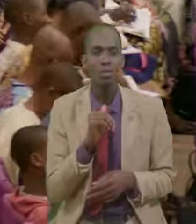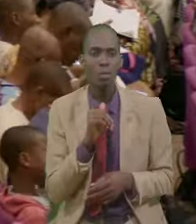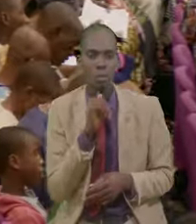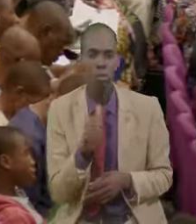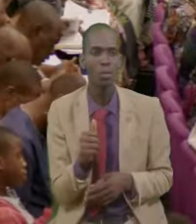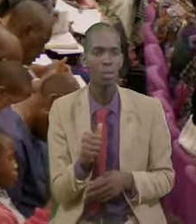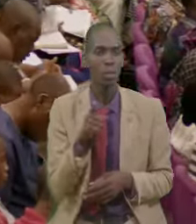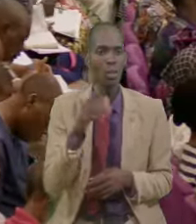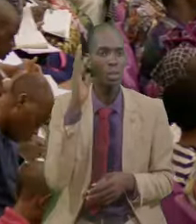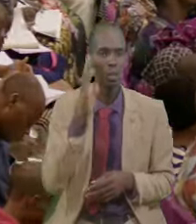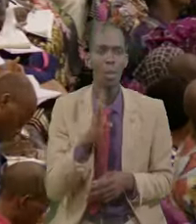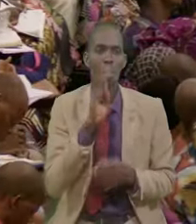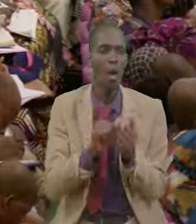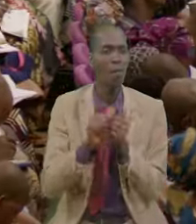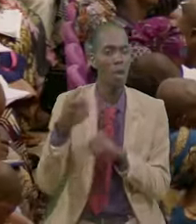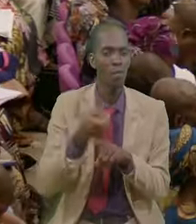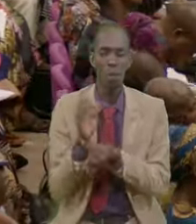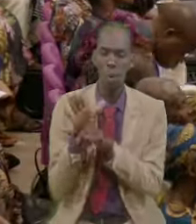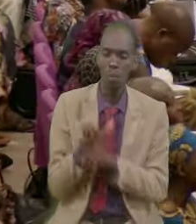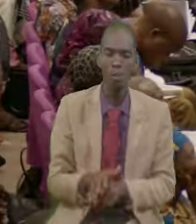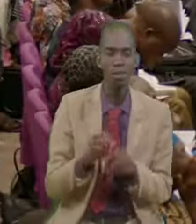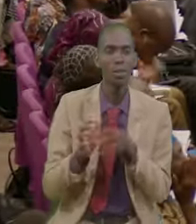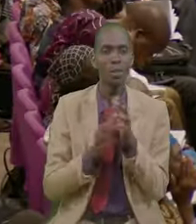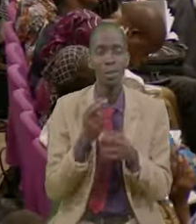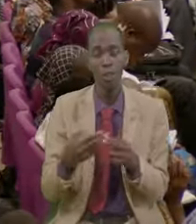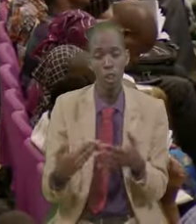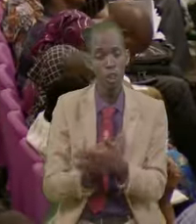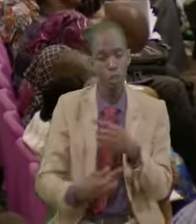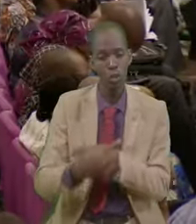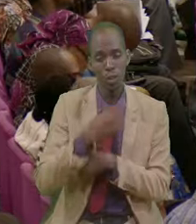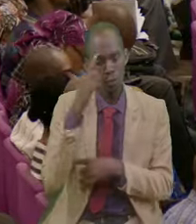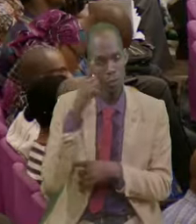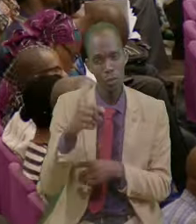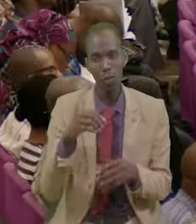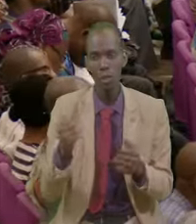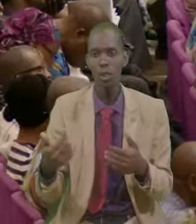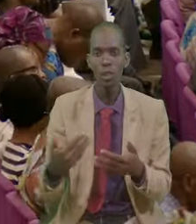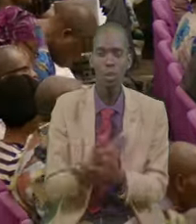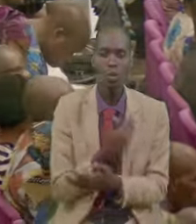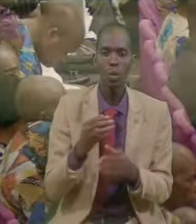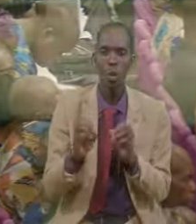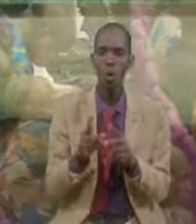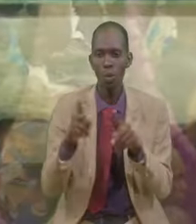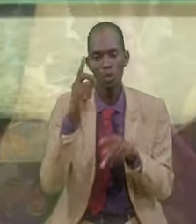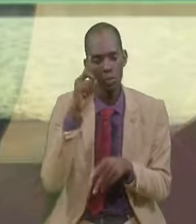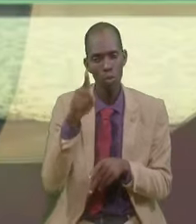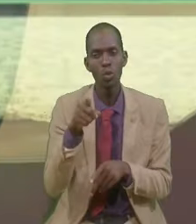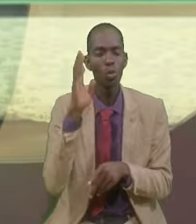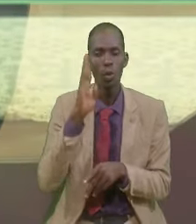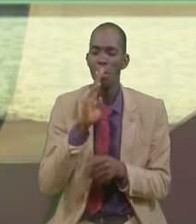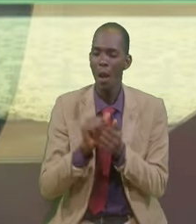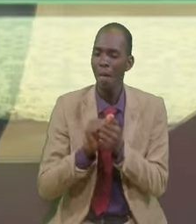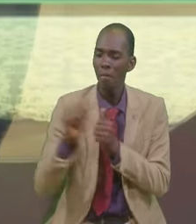oppression. A new day has come. A new possibility has come. You'll be far from oppression